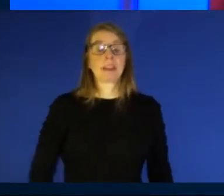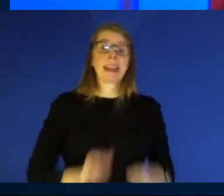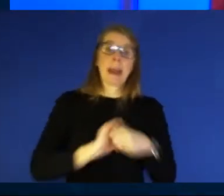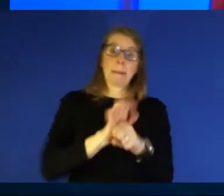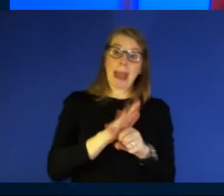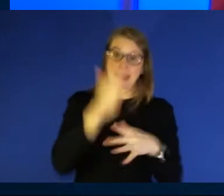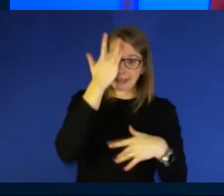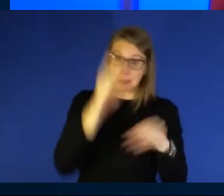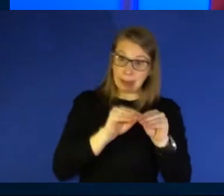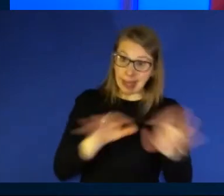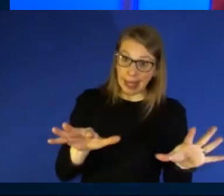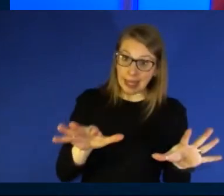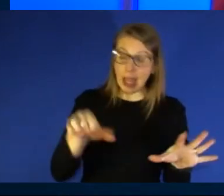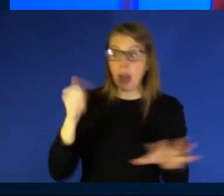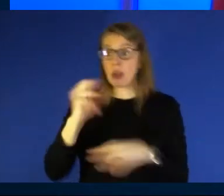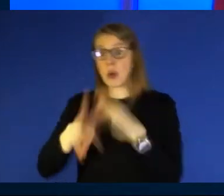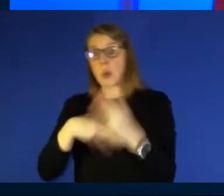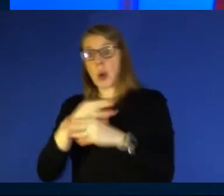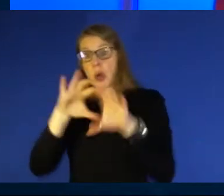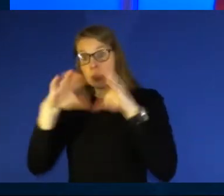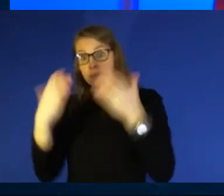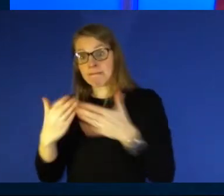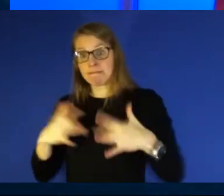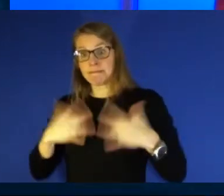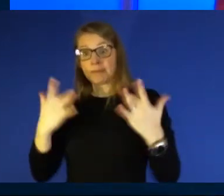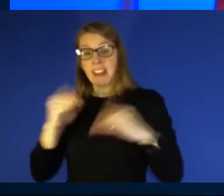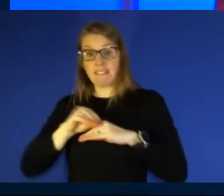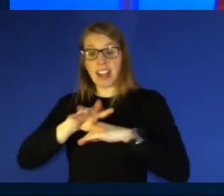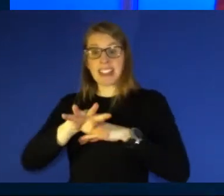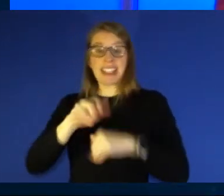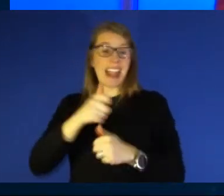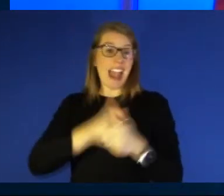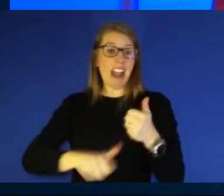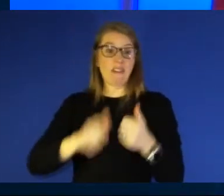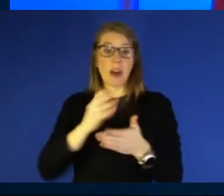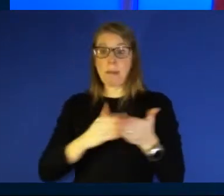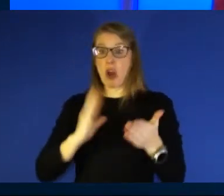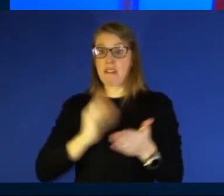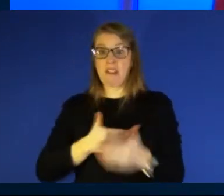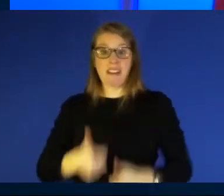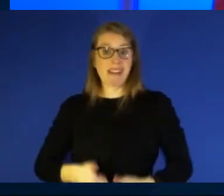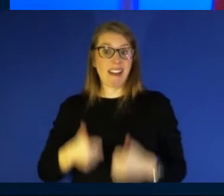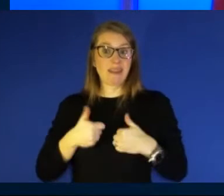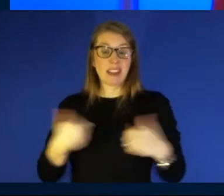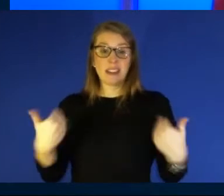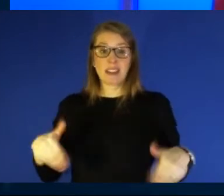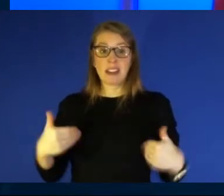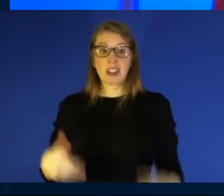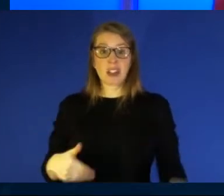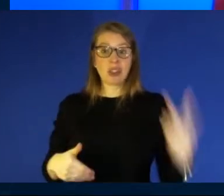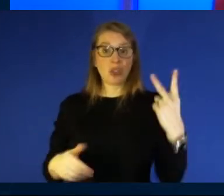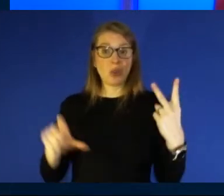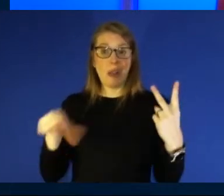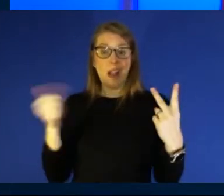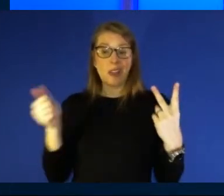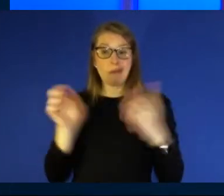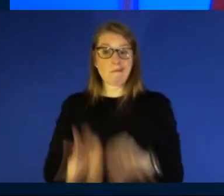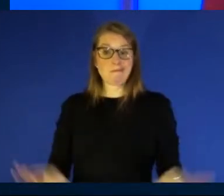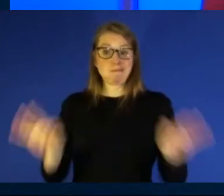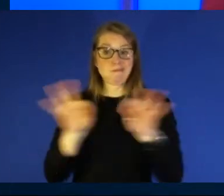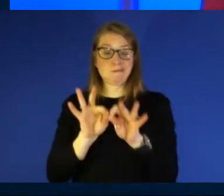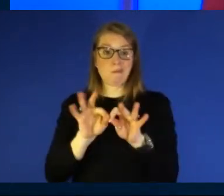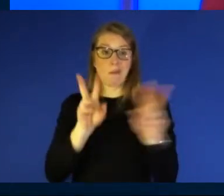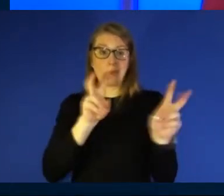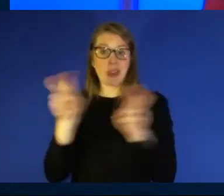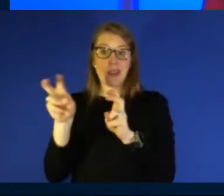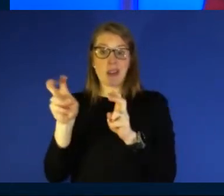the other world events are affecting pretty much every facet of our lives. And we have two other very important topics since the pandemic hit. Fewer people